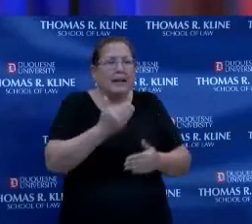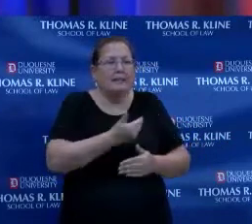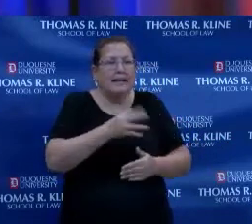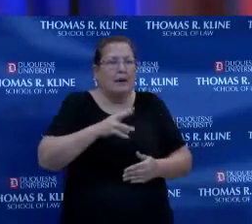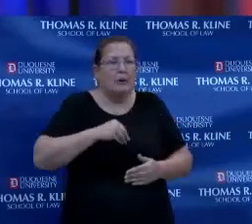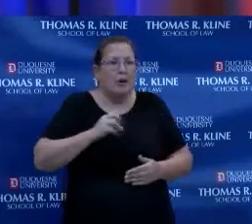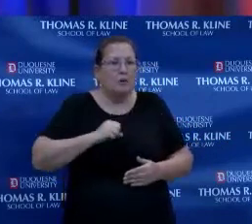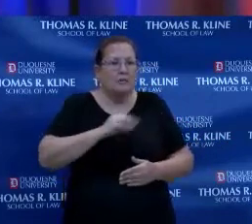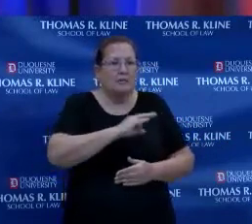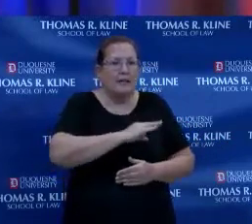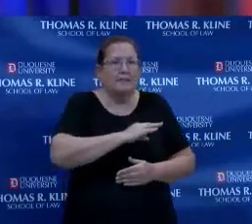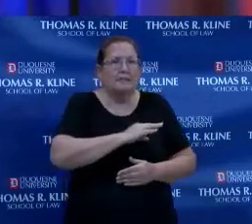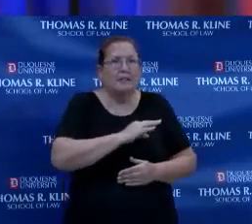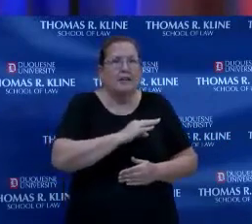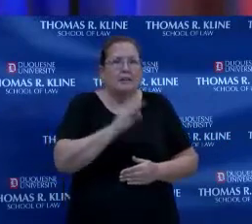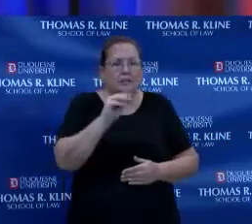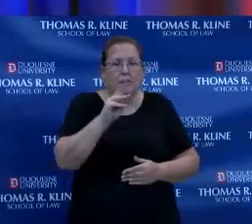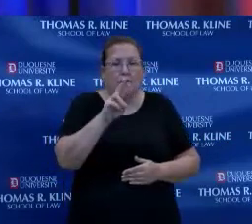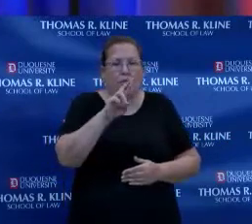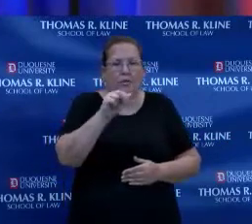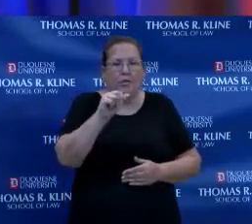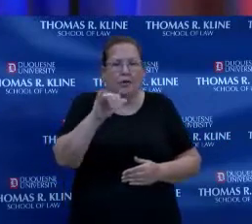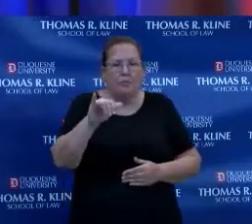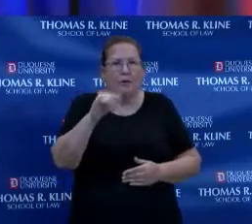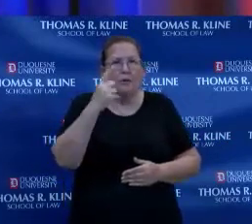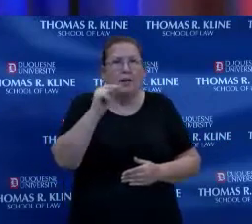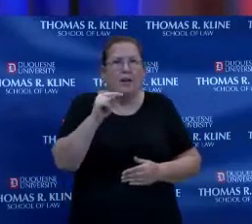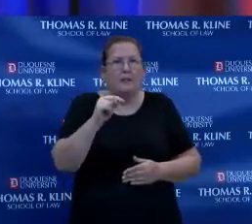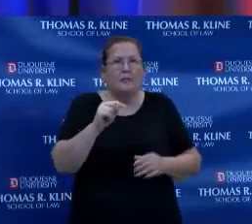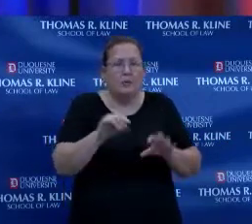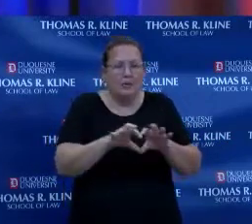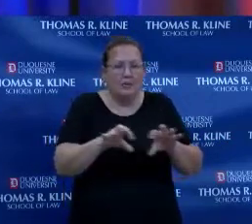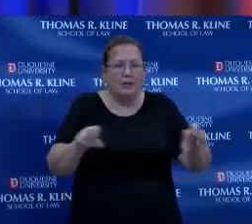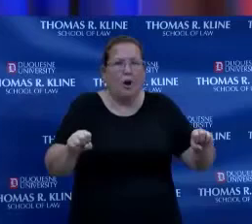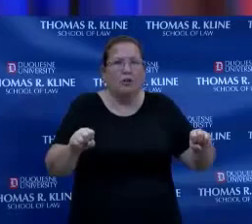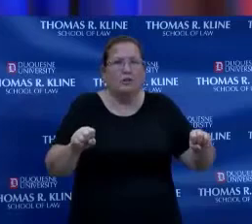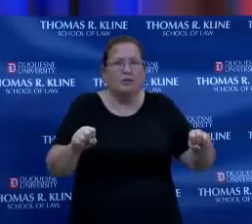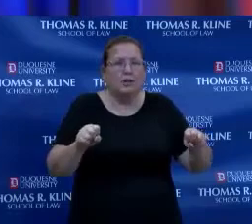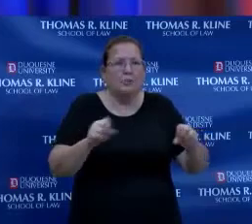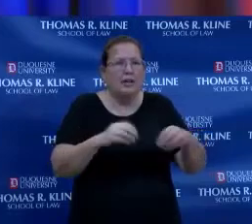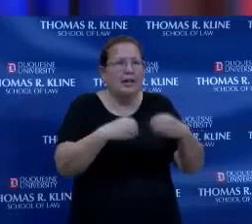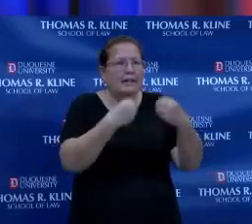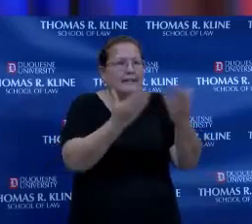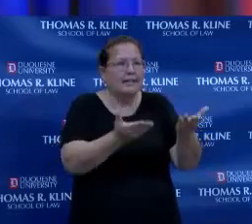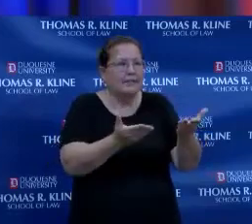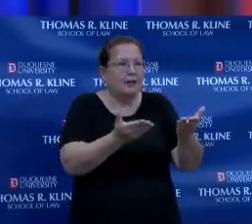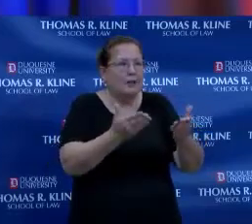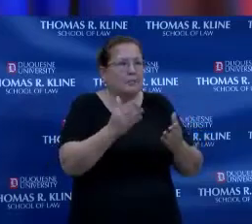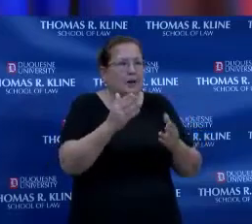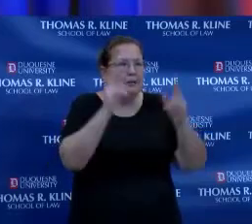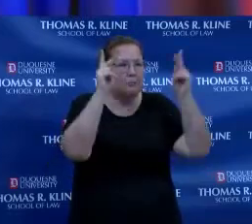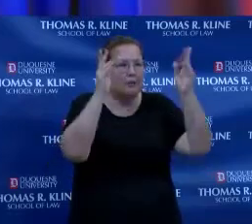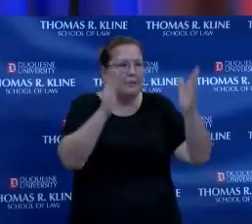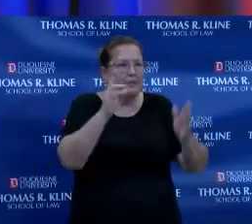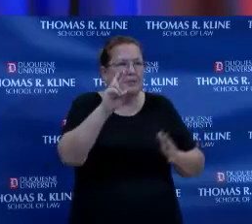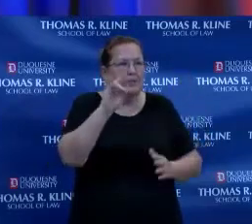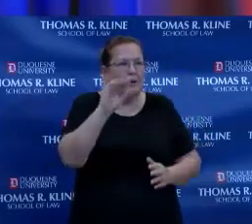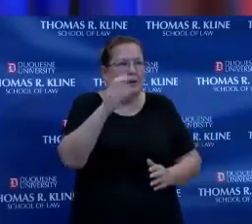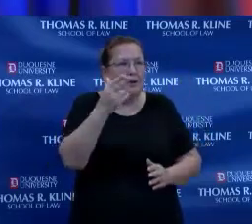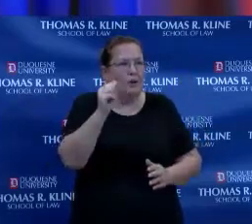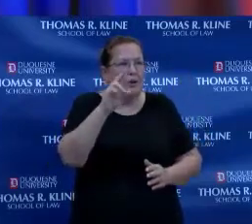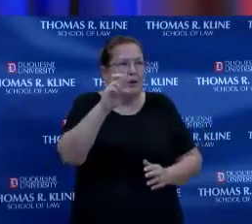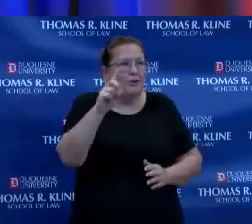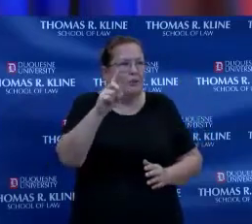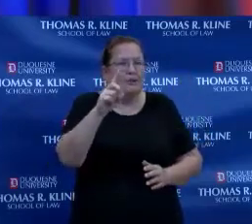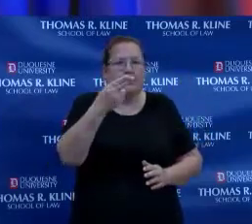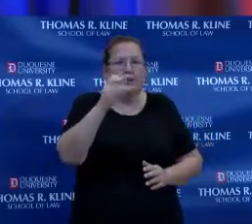like to announce that the Murray Award for Faculty Scholarship is being bestowed upon Professor Richard Heppner for his scholarship in